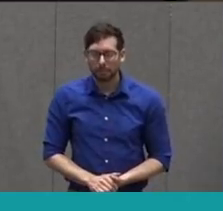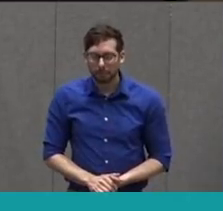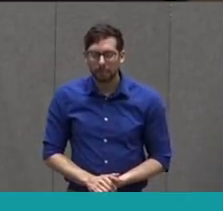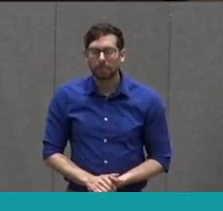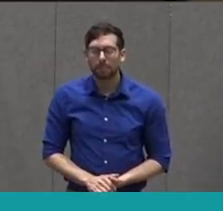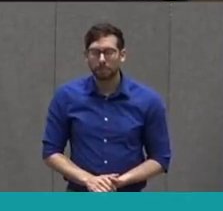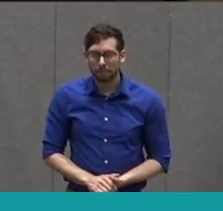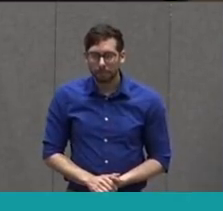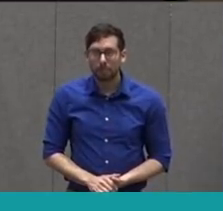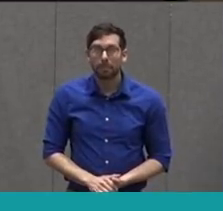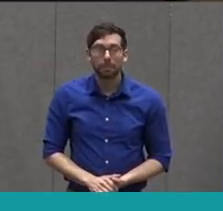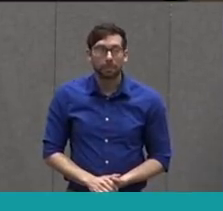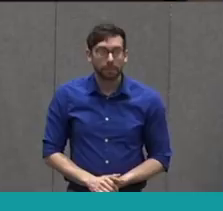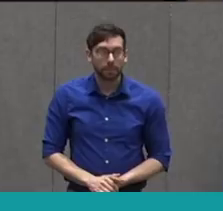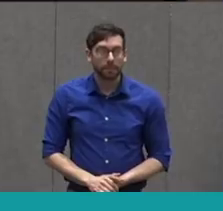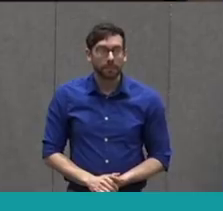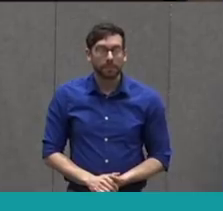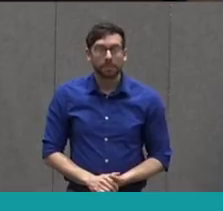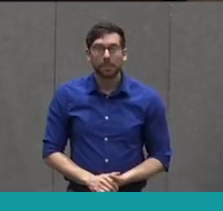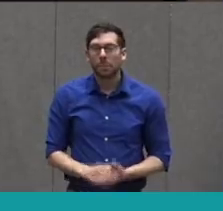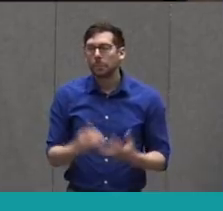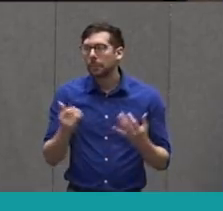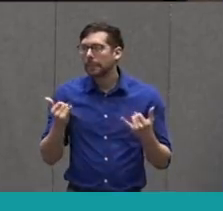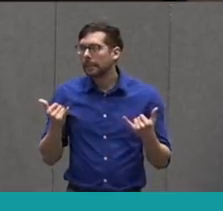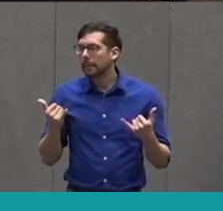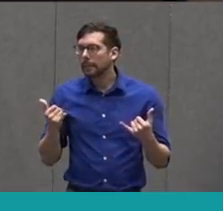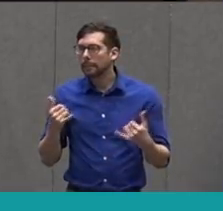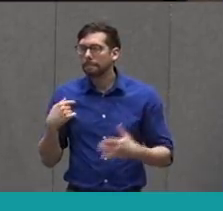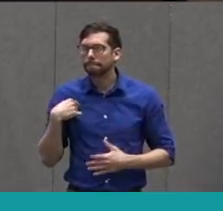So if we were thinking of that number,